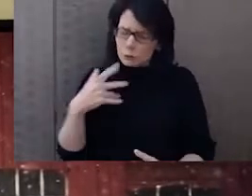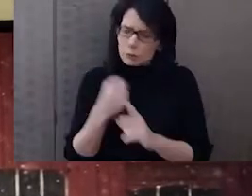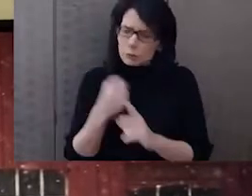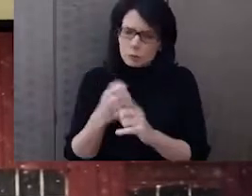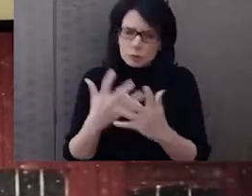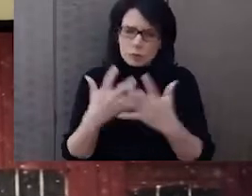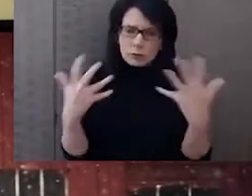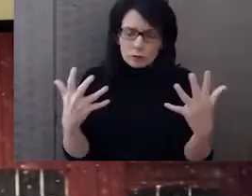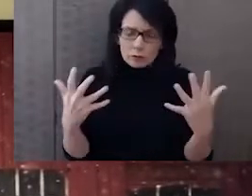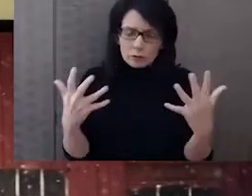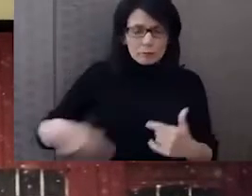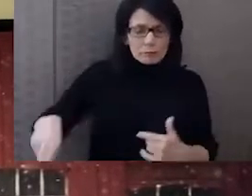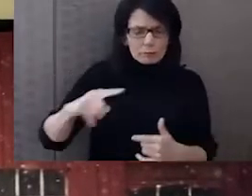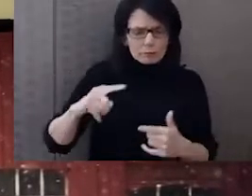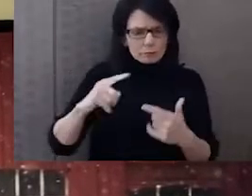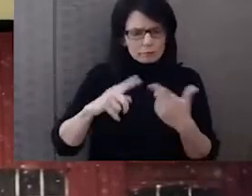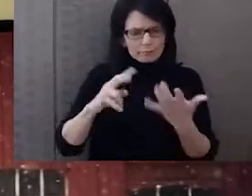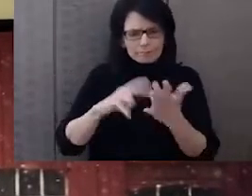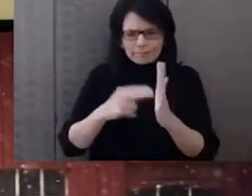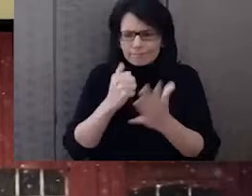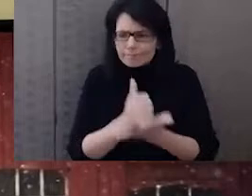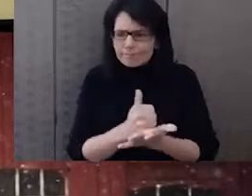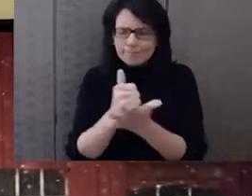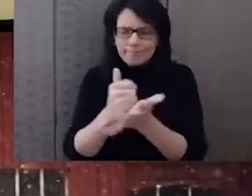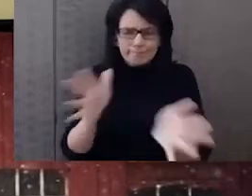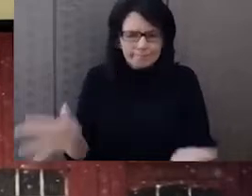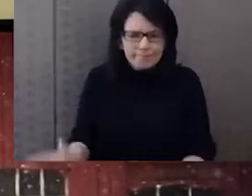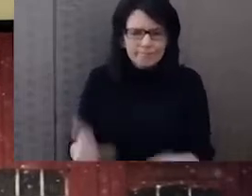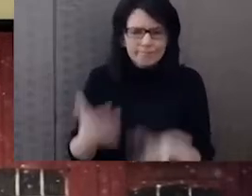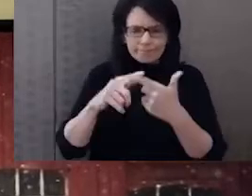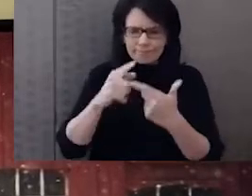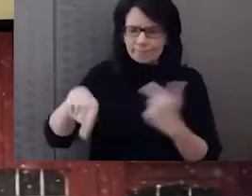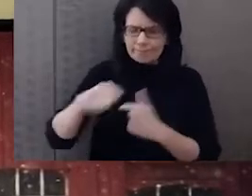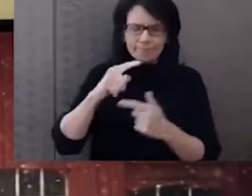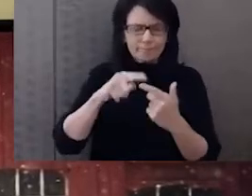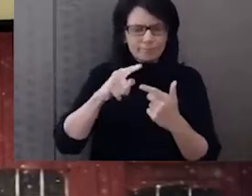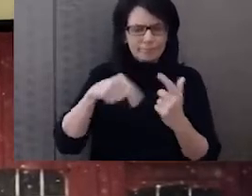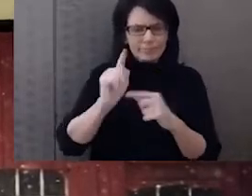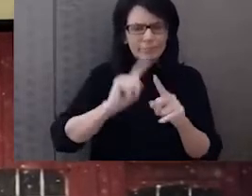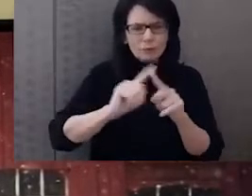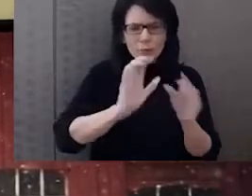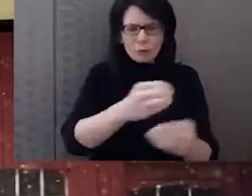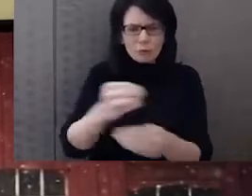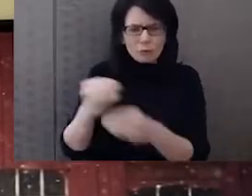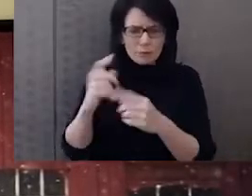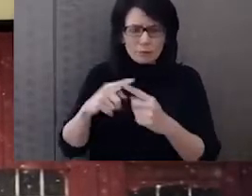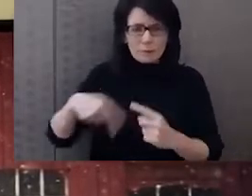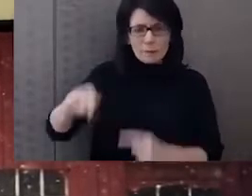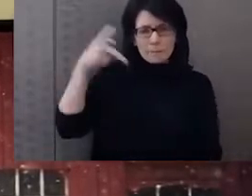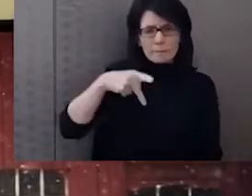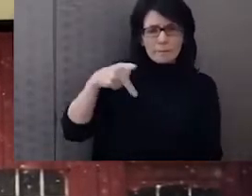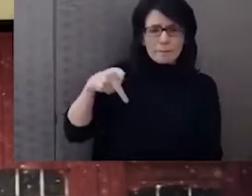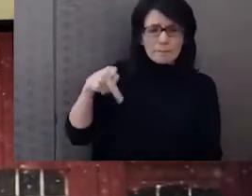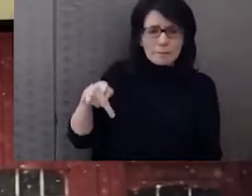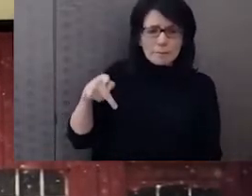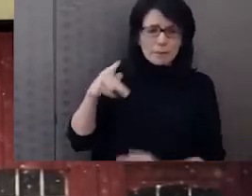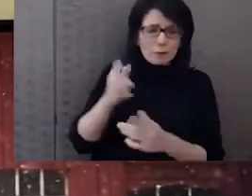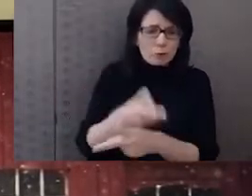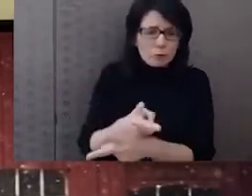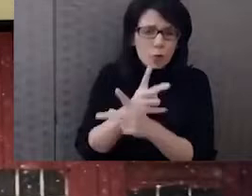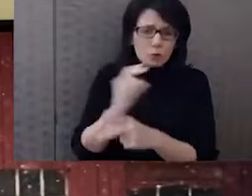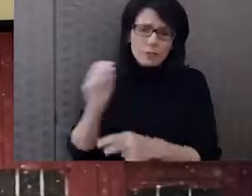provided critical legal advice to helping those organizations access financial lifelines like PPP loans and more.